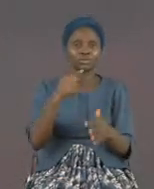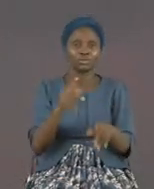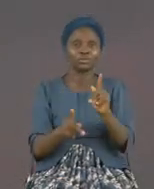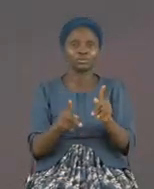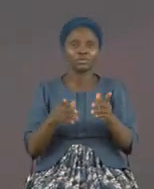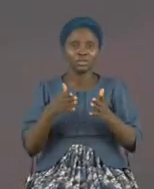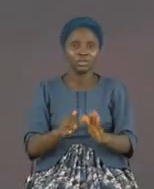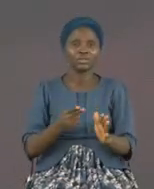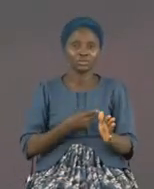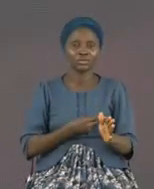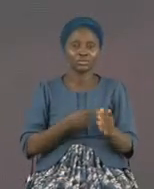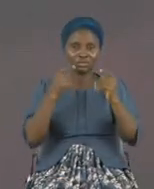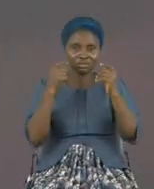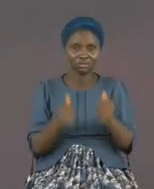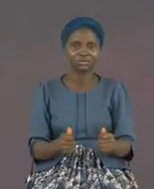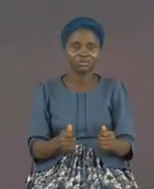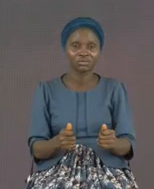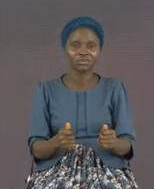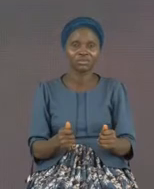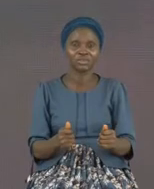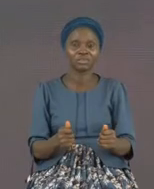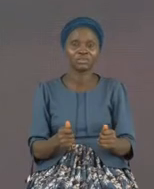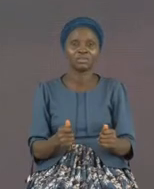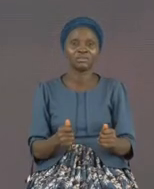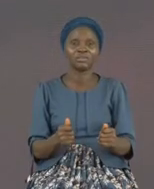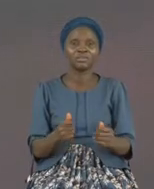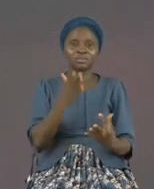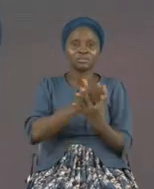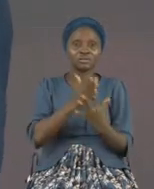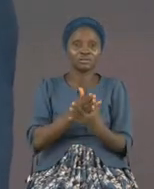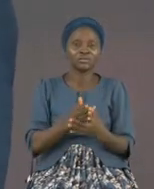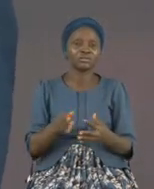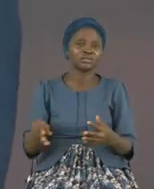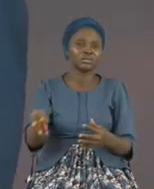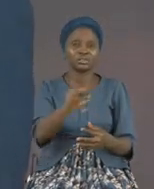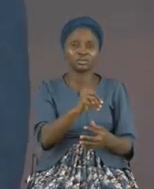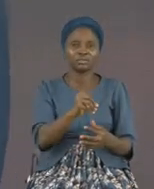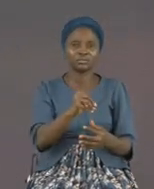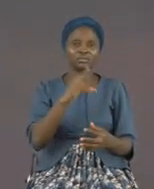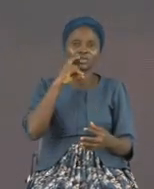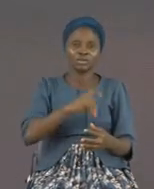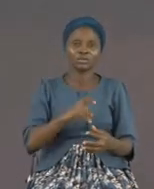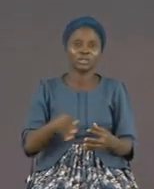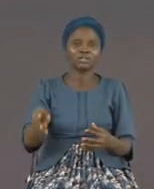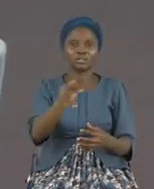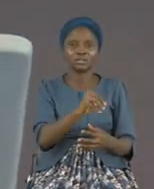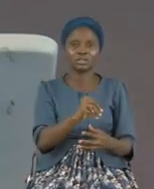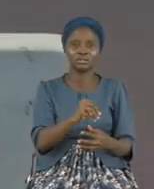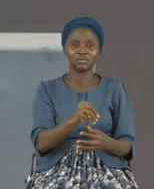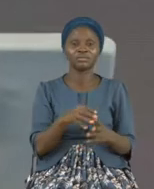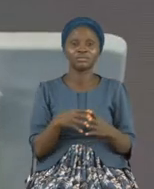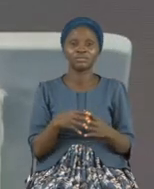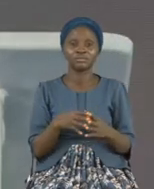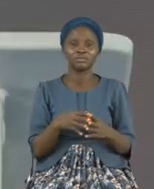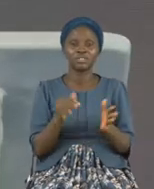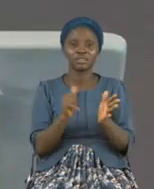threaten them, charge them, command them that they speak